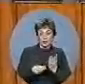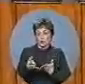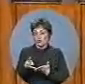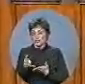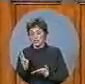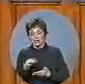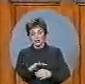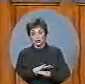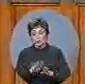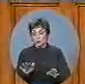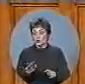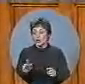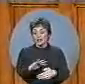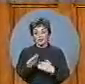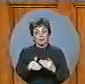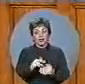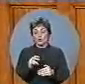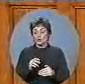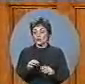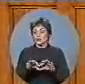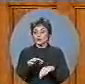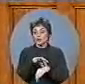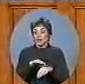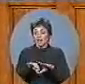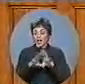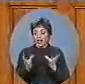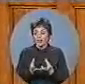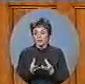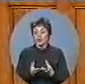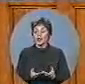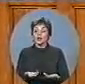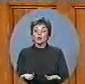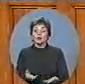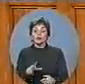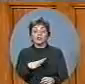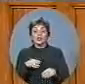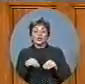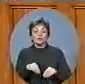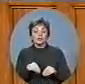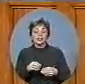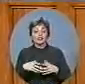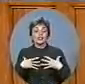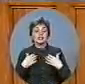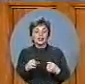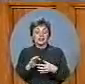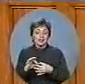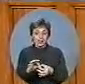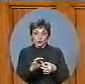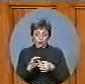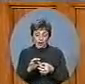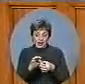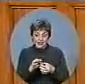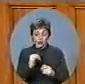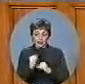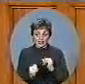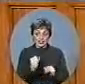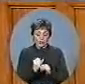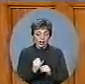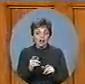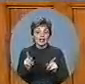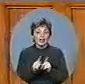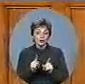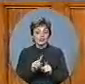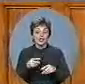Health, International Cooperation and Industry, along with Mr. Bill Gates, announced funding for research into